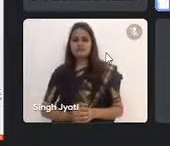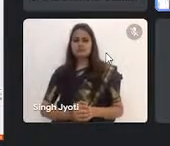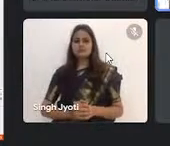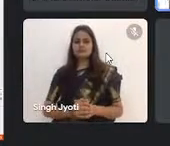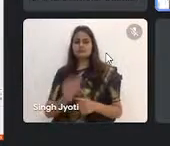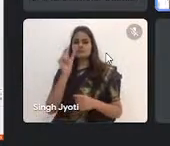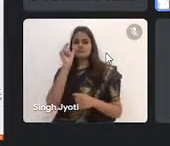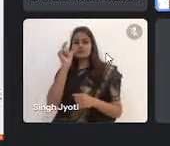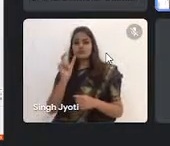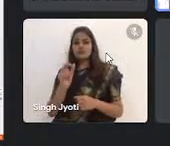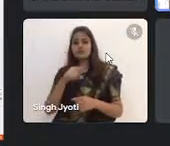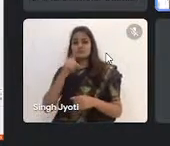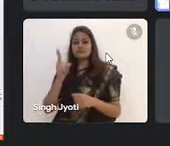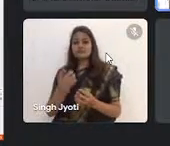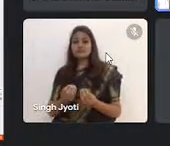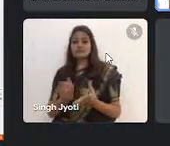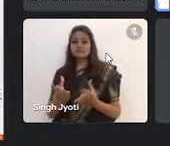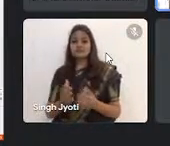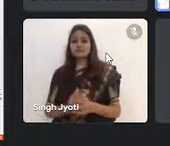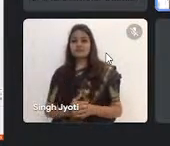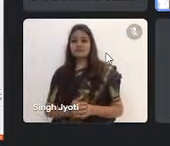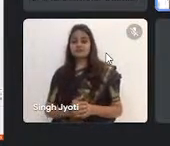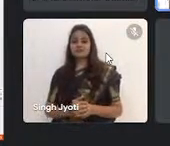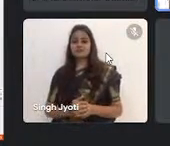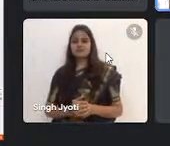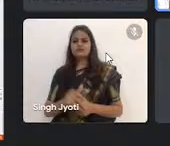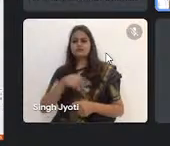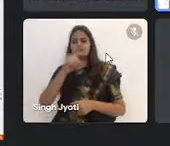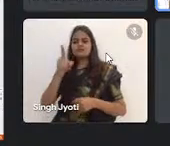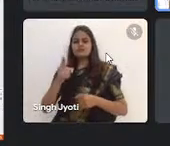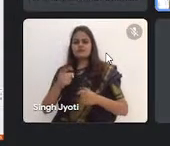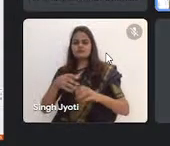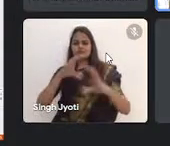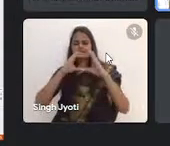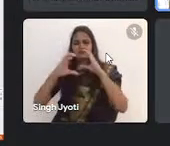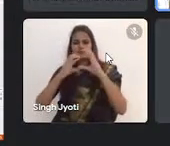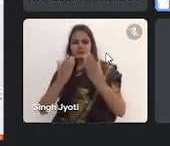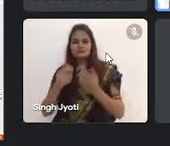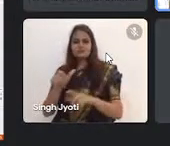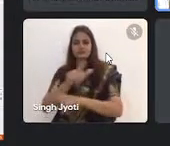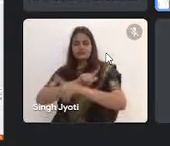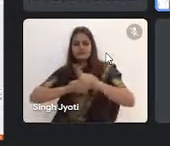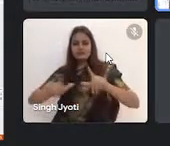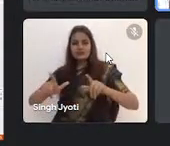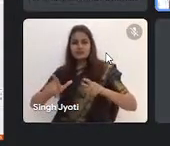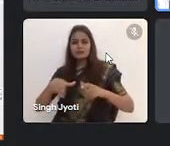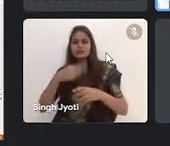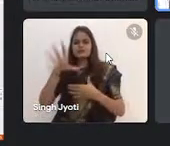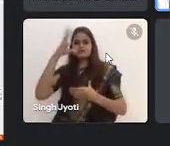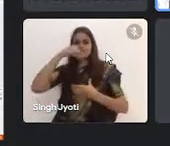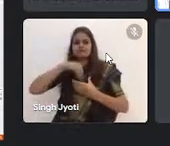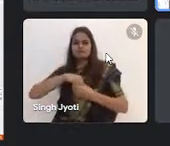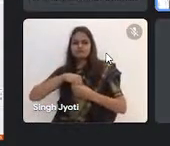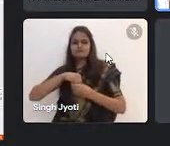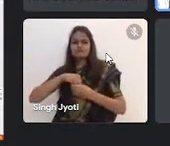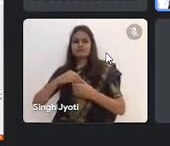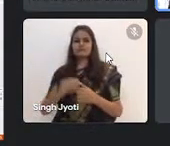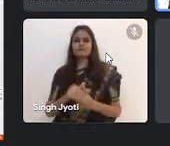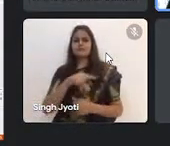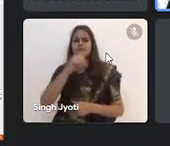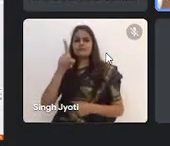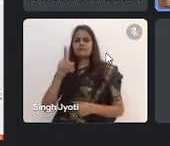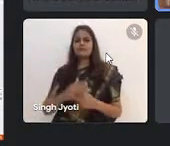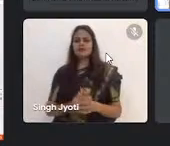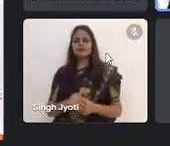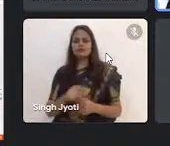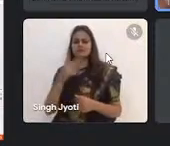Okay, let's move on to talking about language communication and educational attainment. We've talked about sensitive